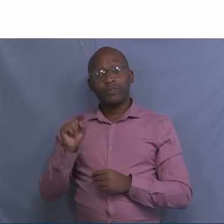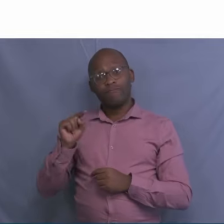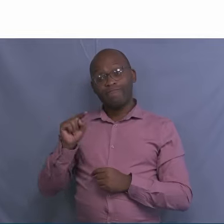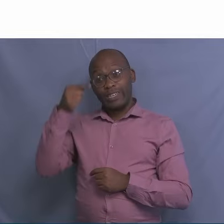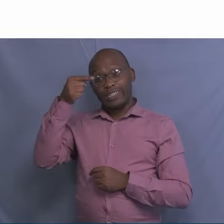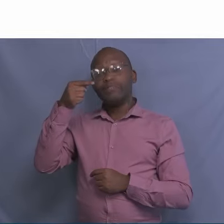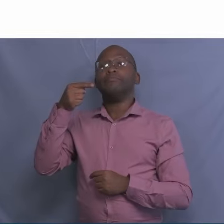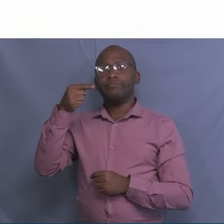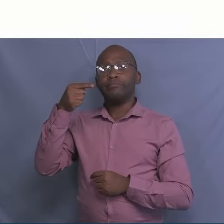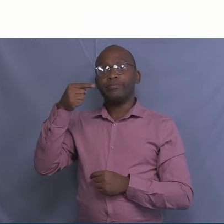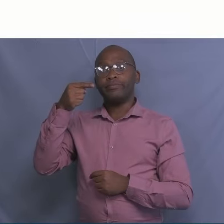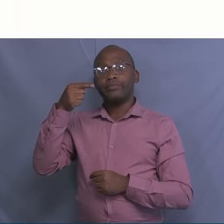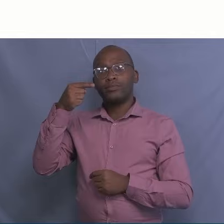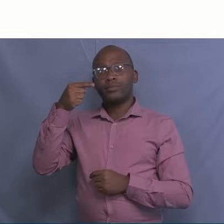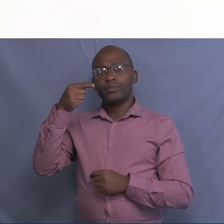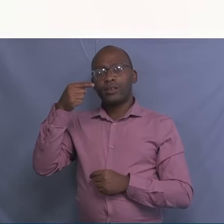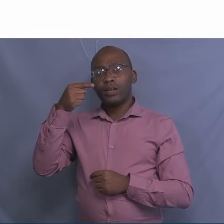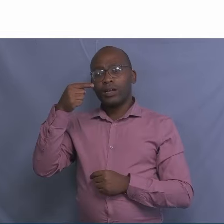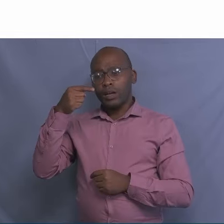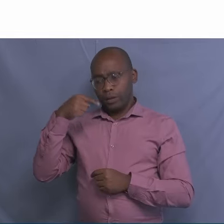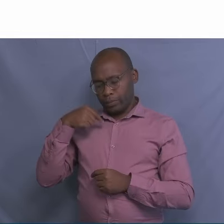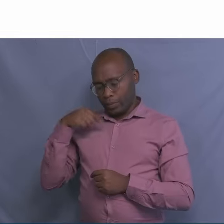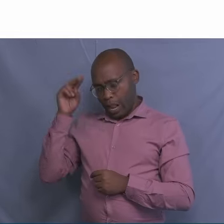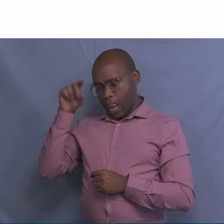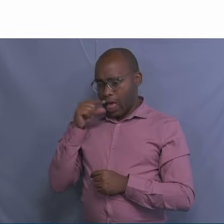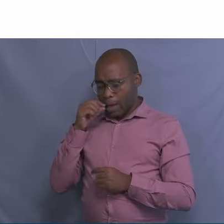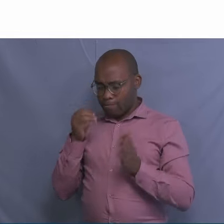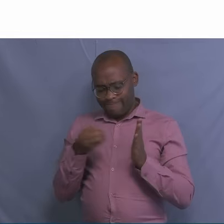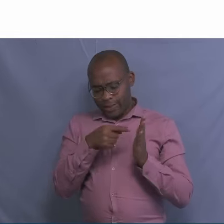Firstly, it must be an easy name,